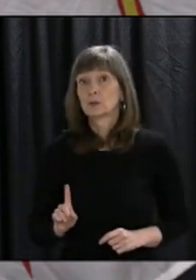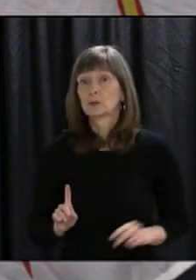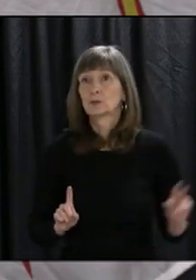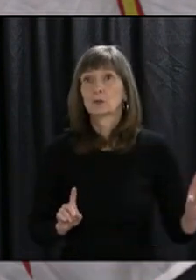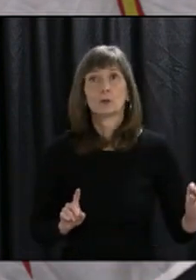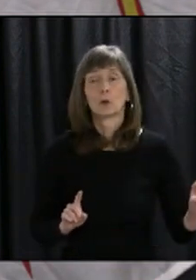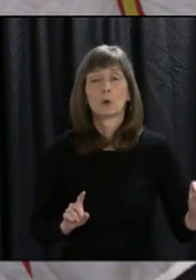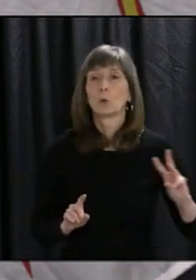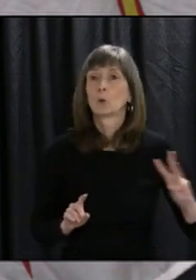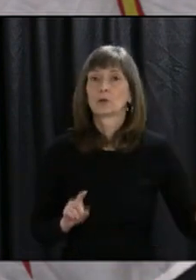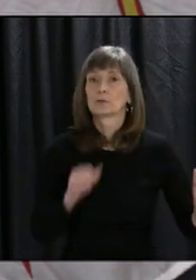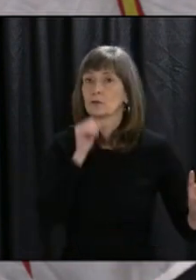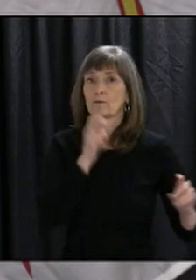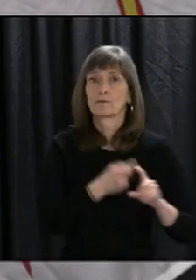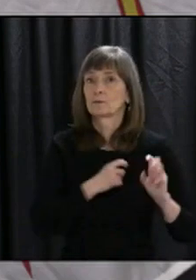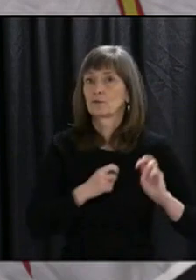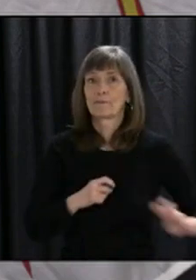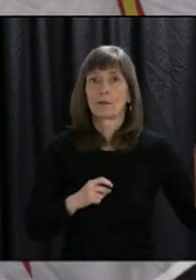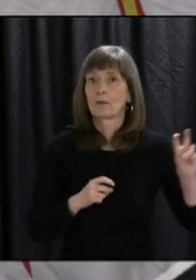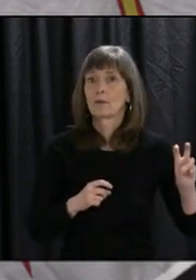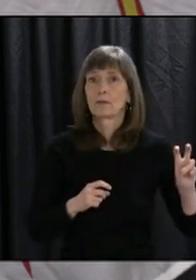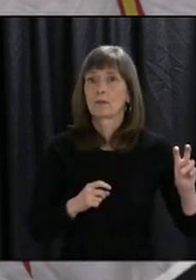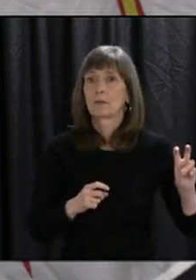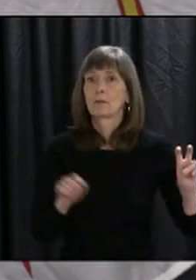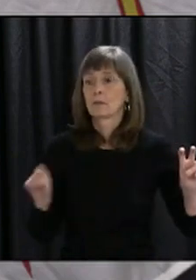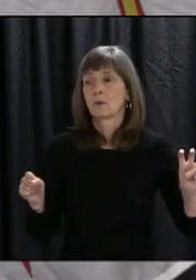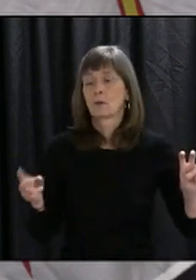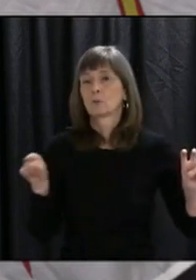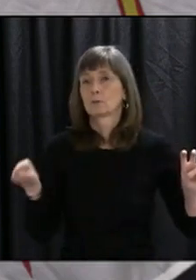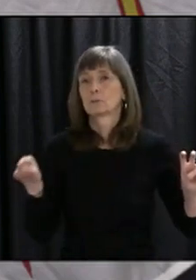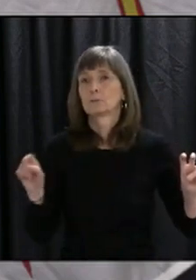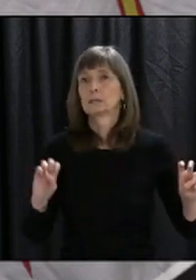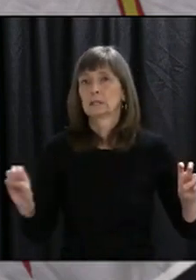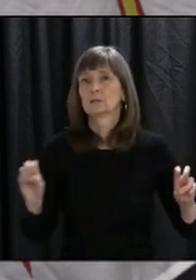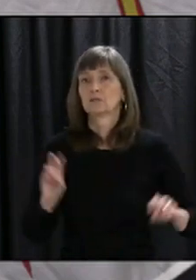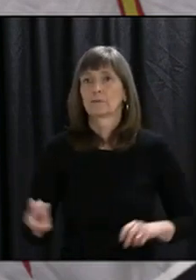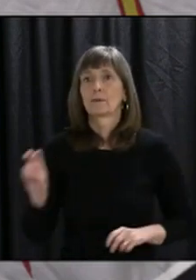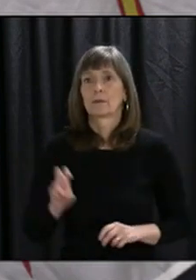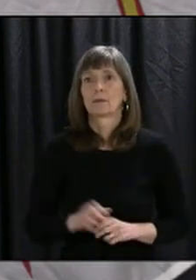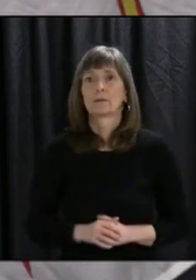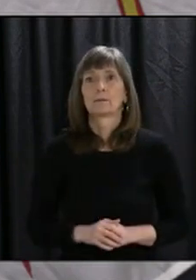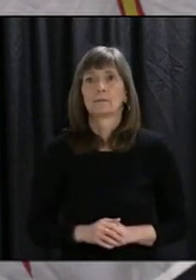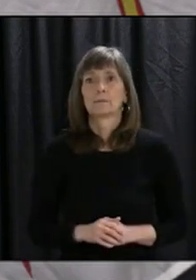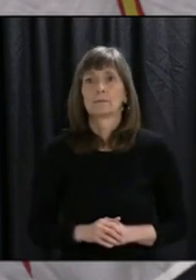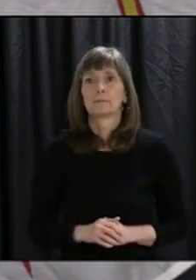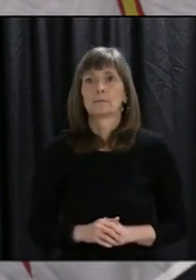No, the Western case wasn't a traveler. Thank you.